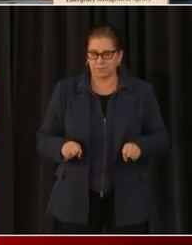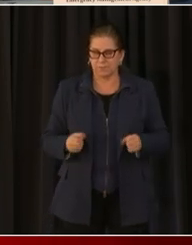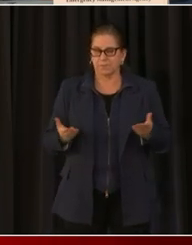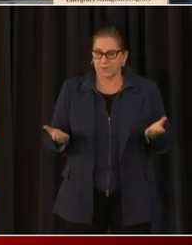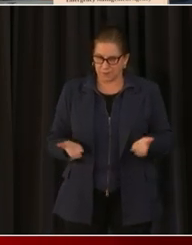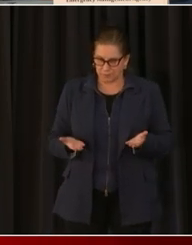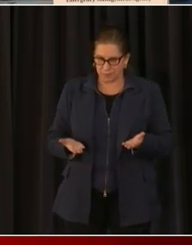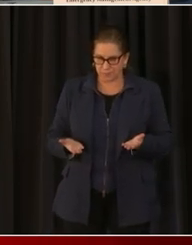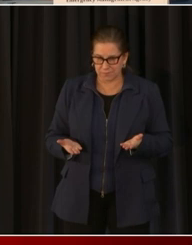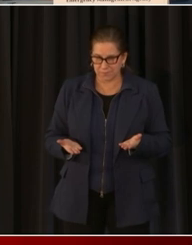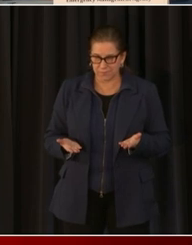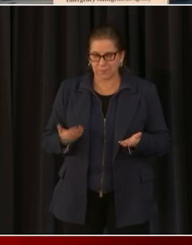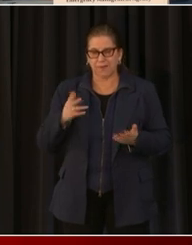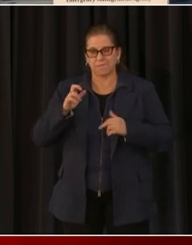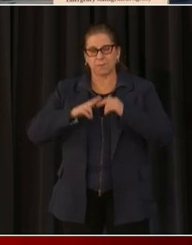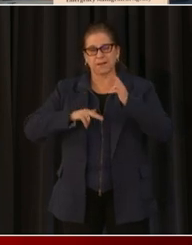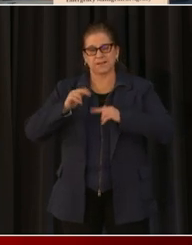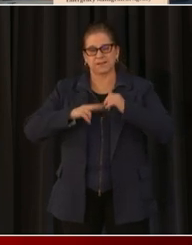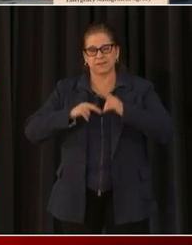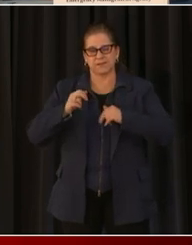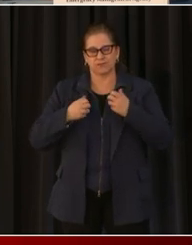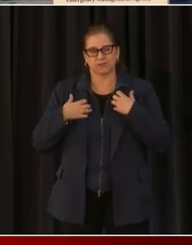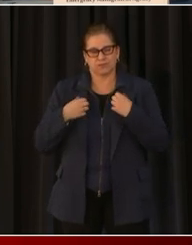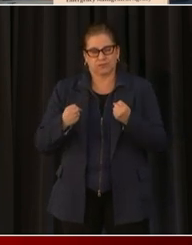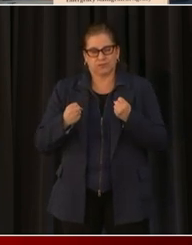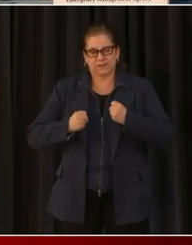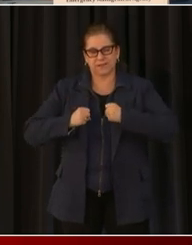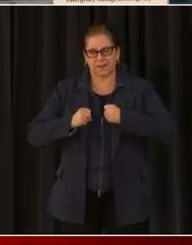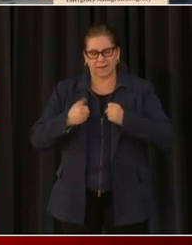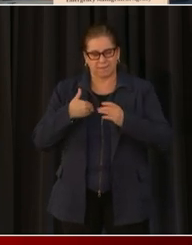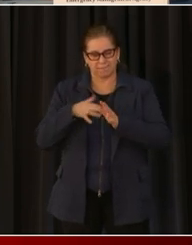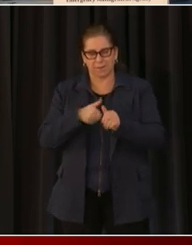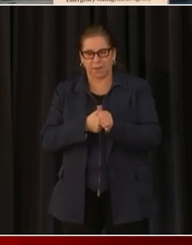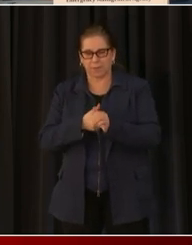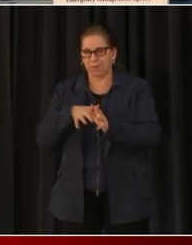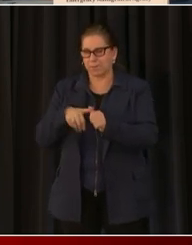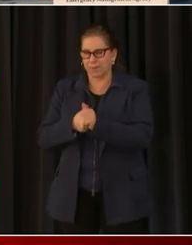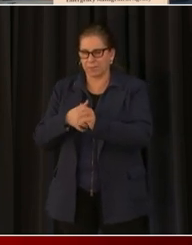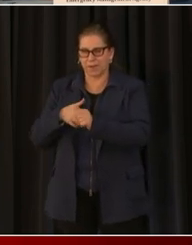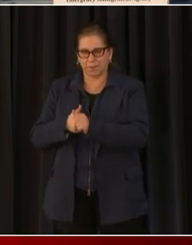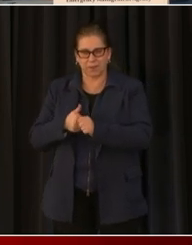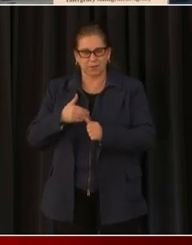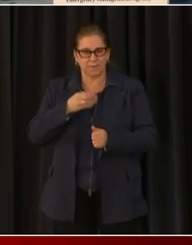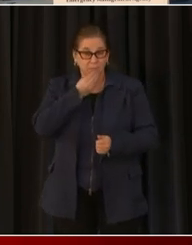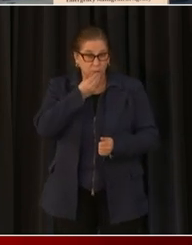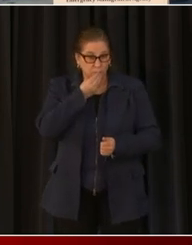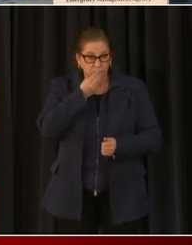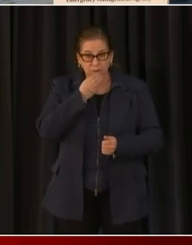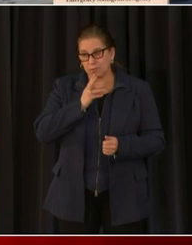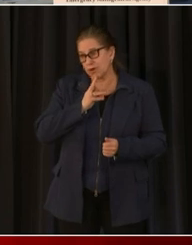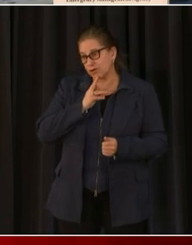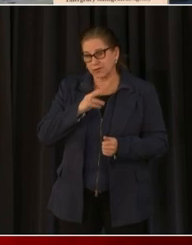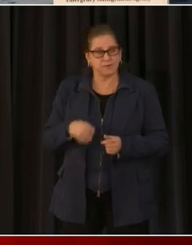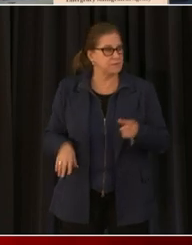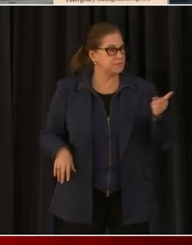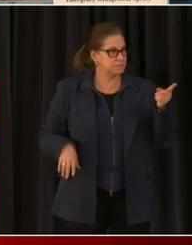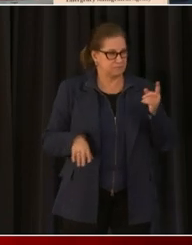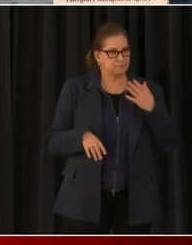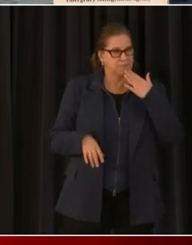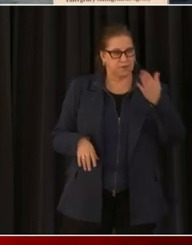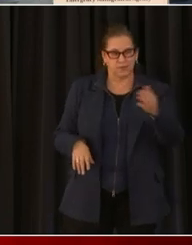to build resiliency into their response to some of this harsh weather that we're seeing. Thank you, Mayor. Thank you,